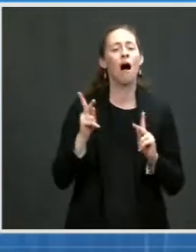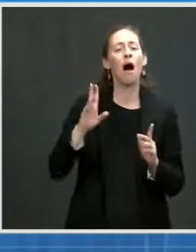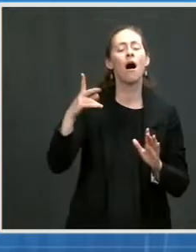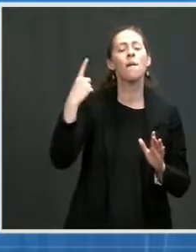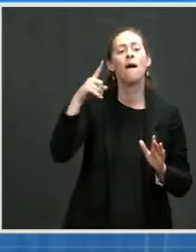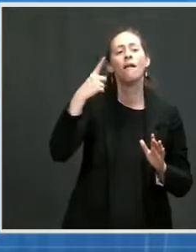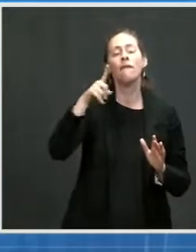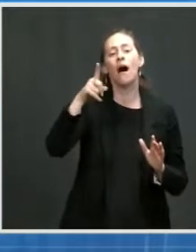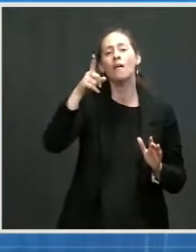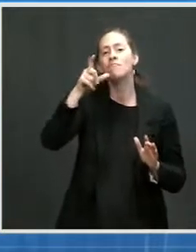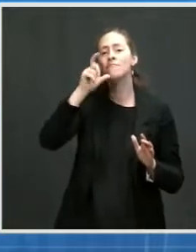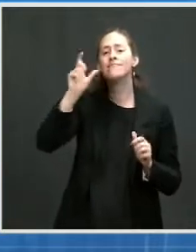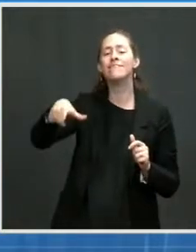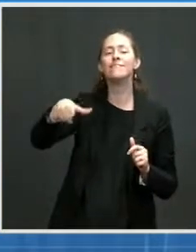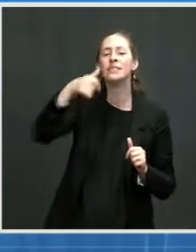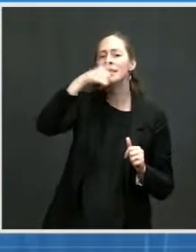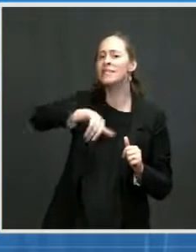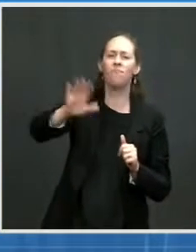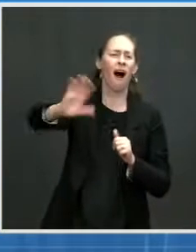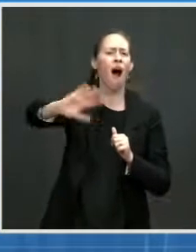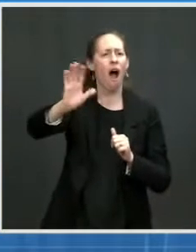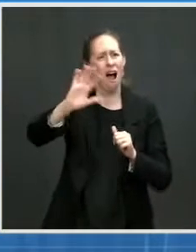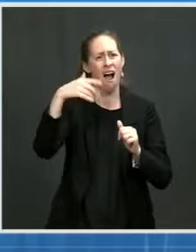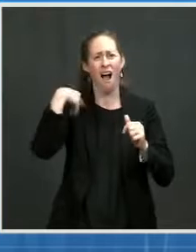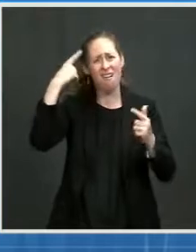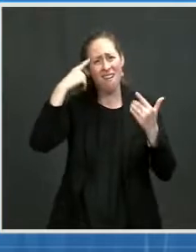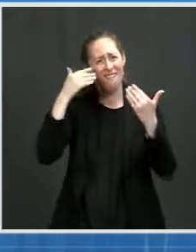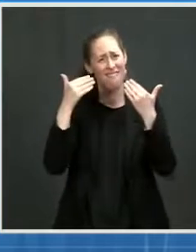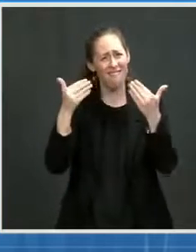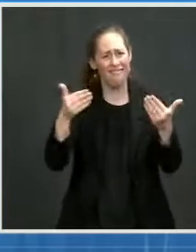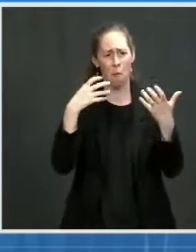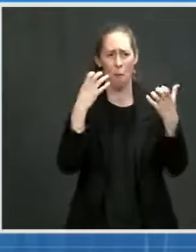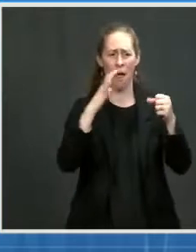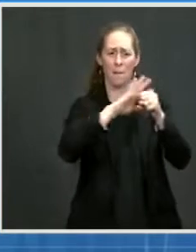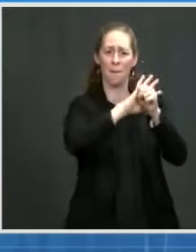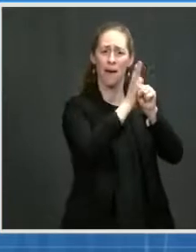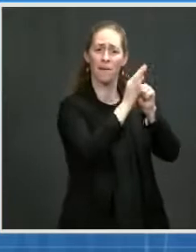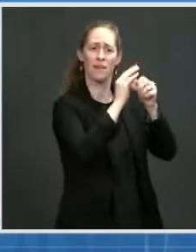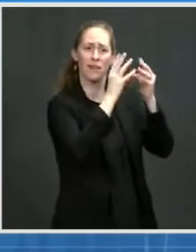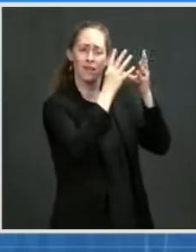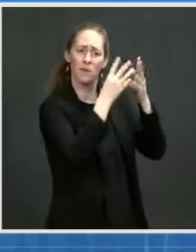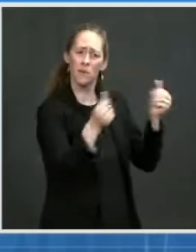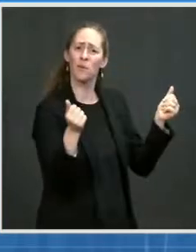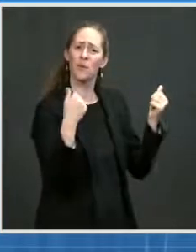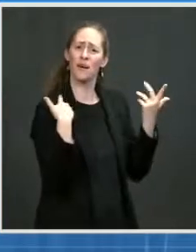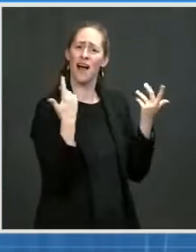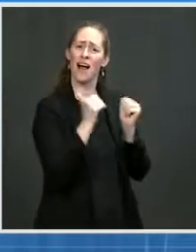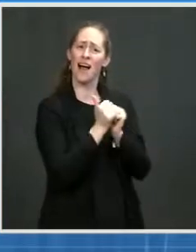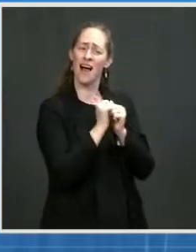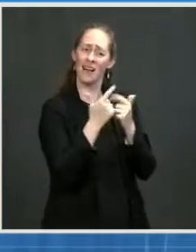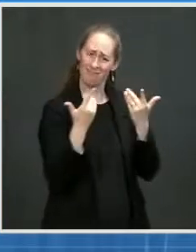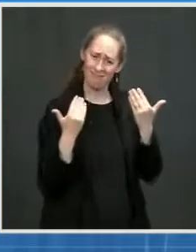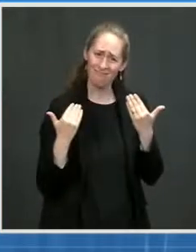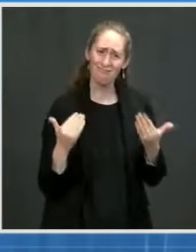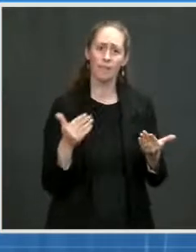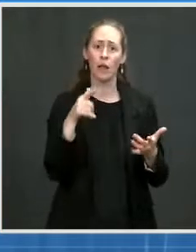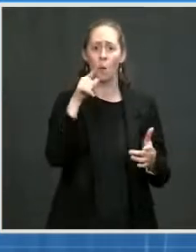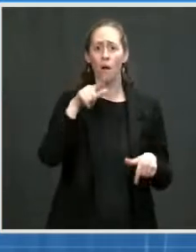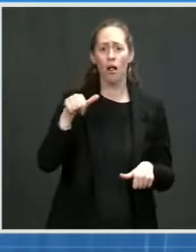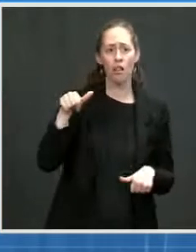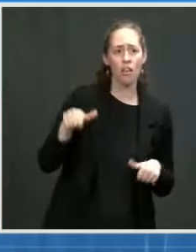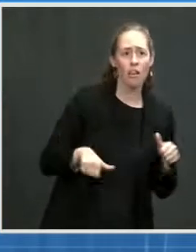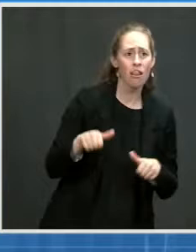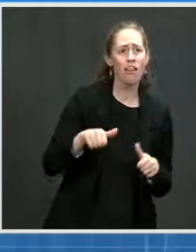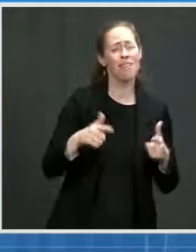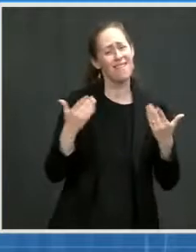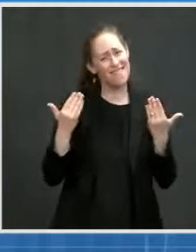say anything that ends the pandemic, it's time for us to pull out now. For those on the fence, find whatever reason you want to